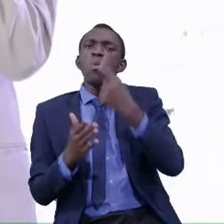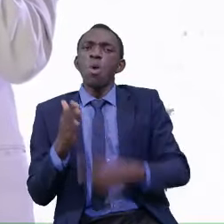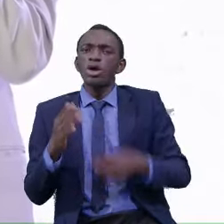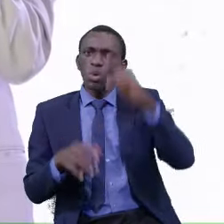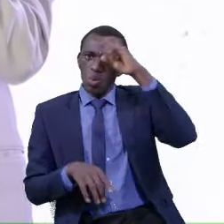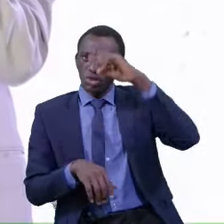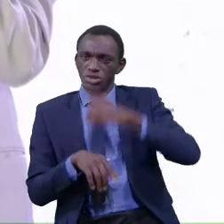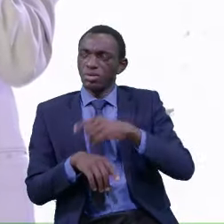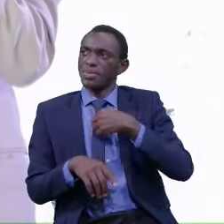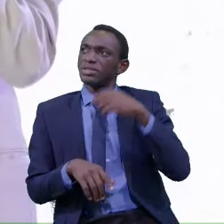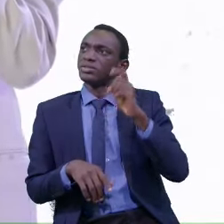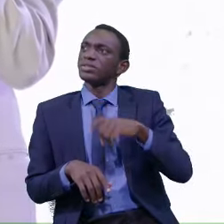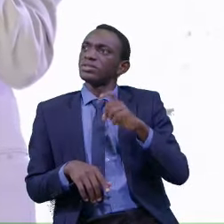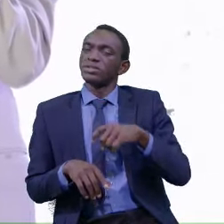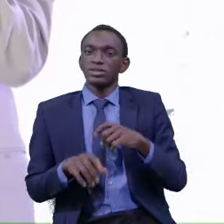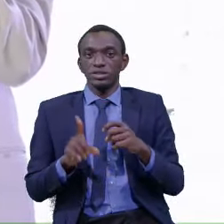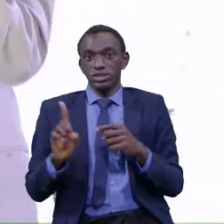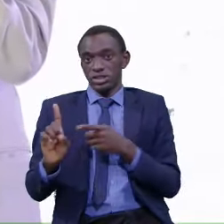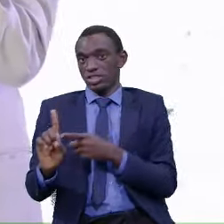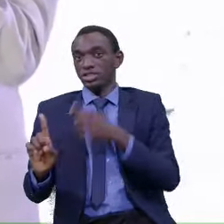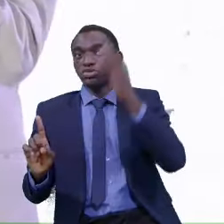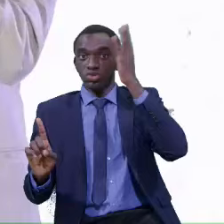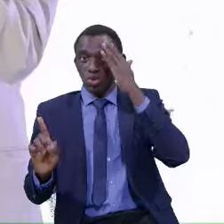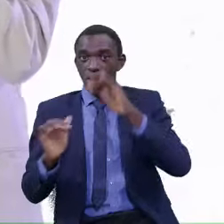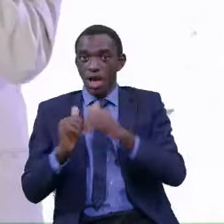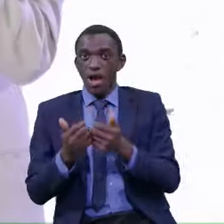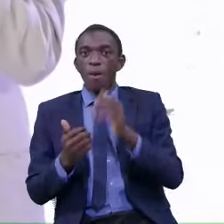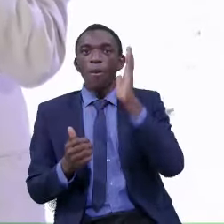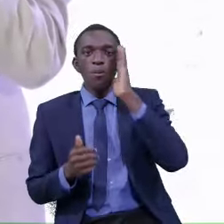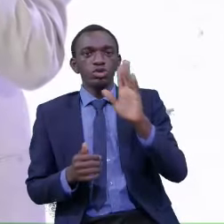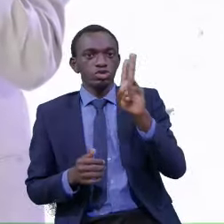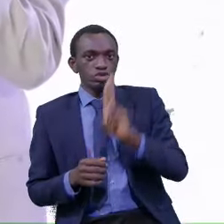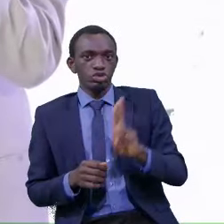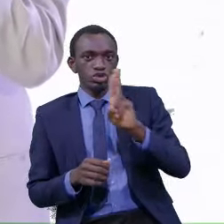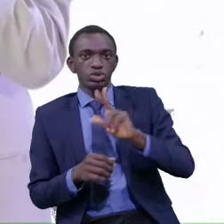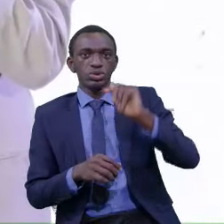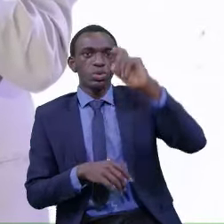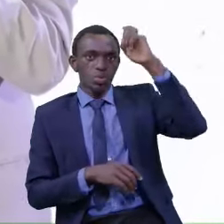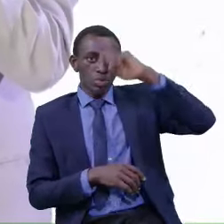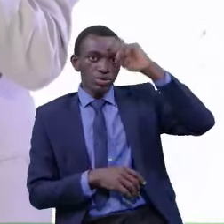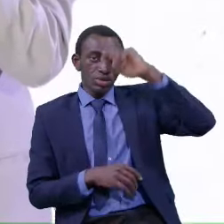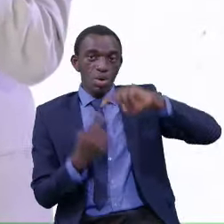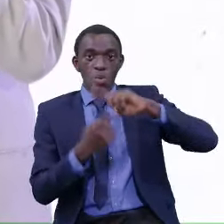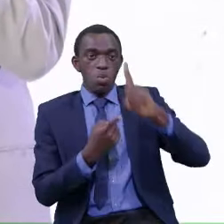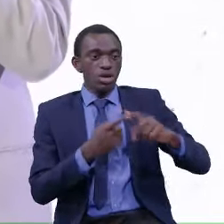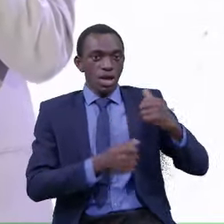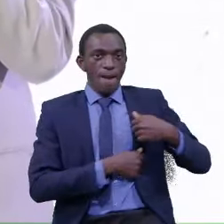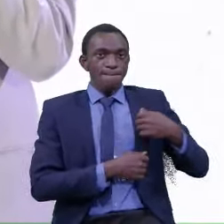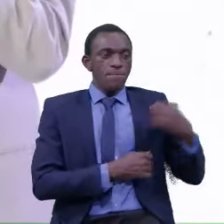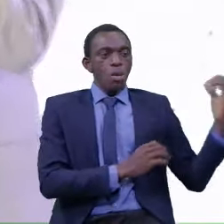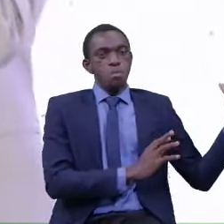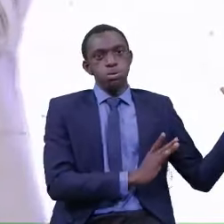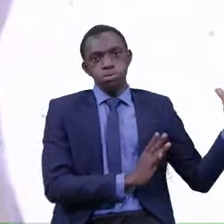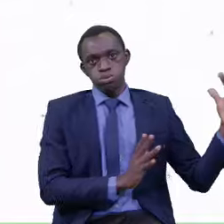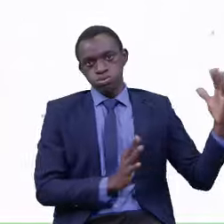apply? He knew how he will apply the wisdom. And when they came, where he will direct them? Word